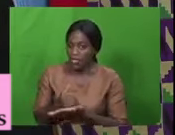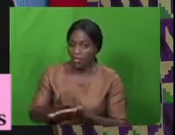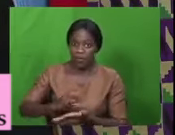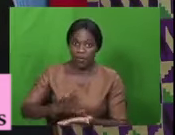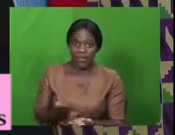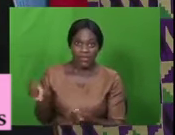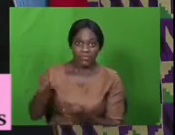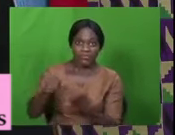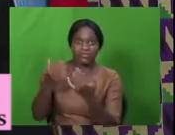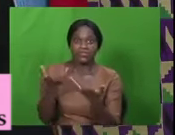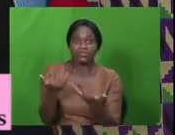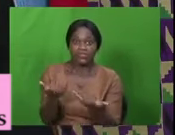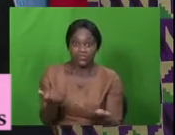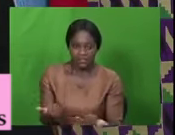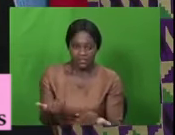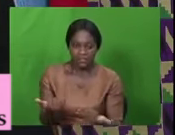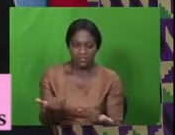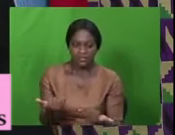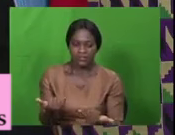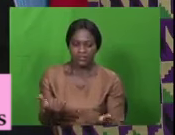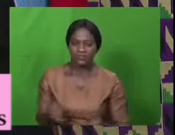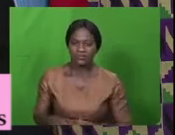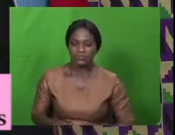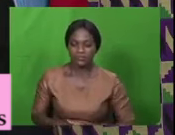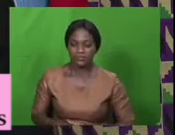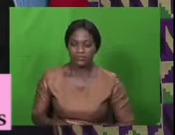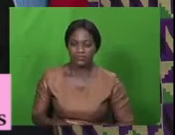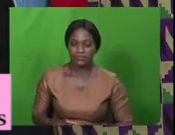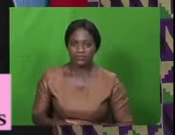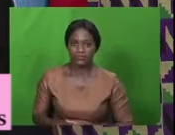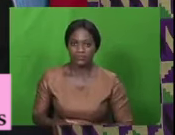are disappearing into the recesses of history.